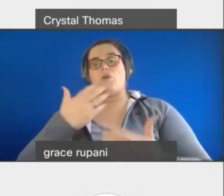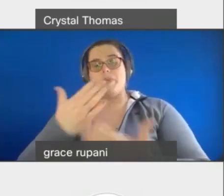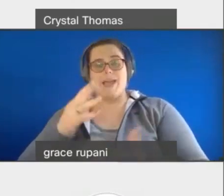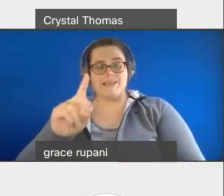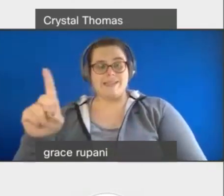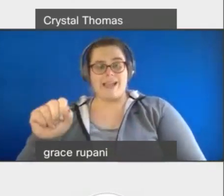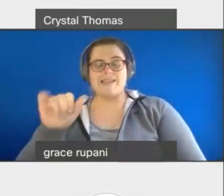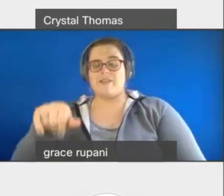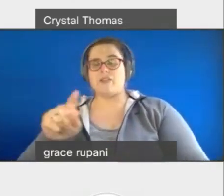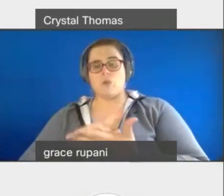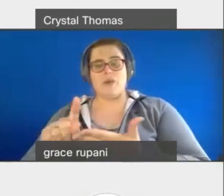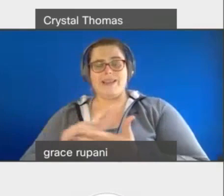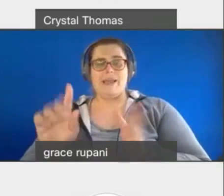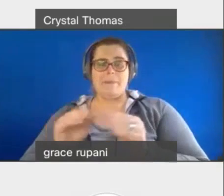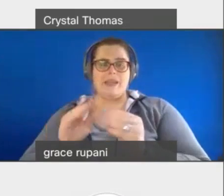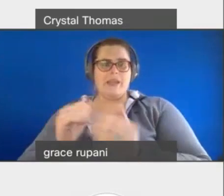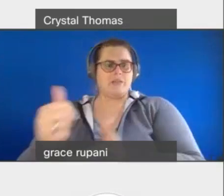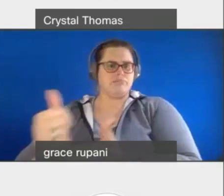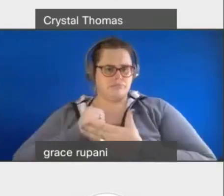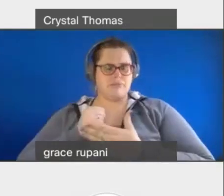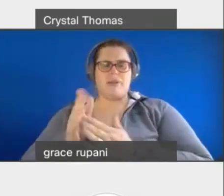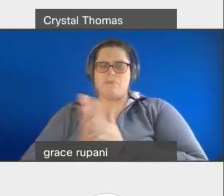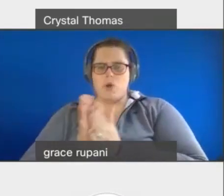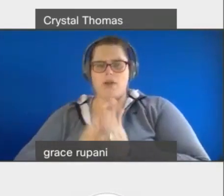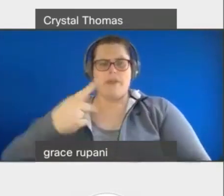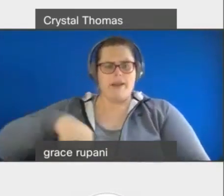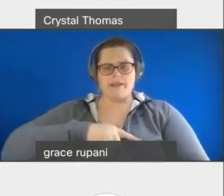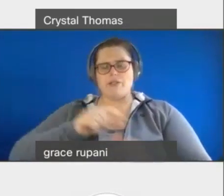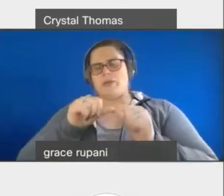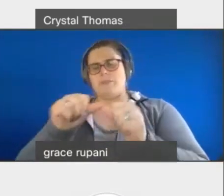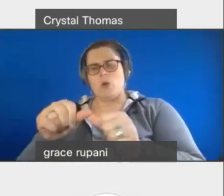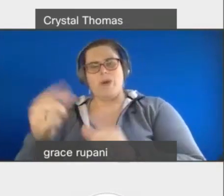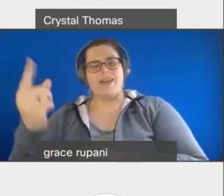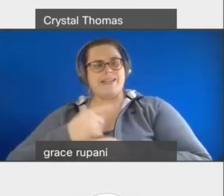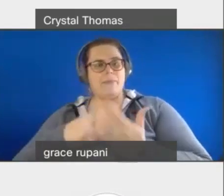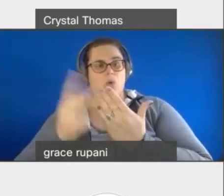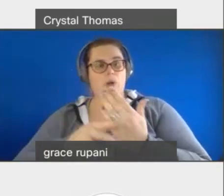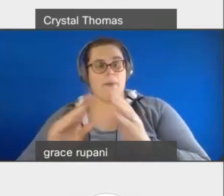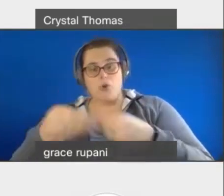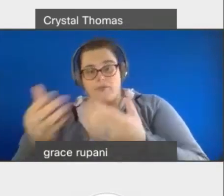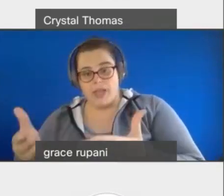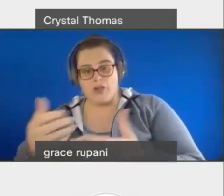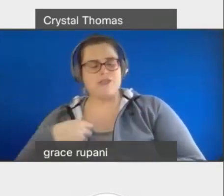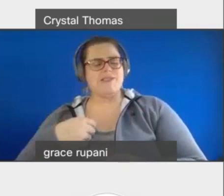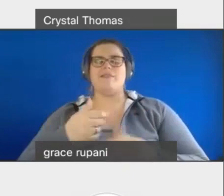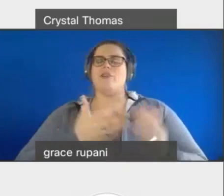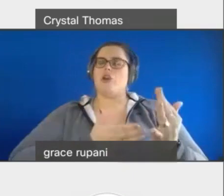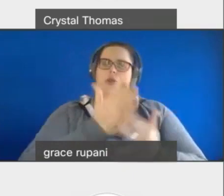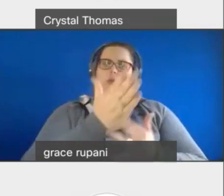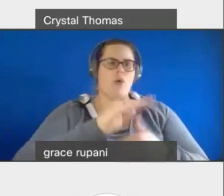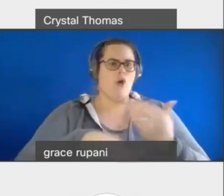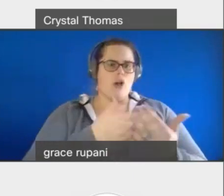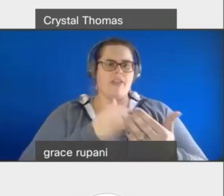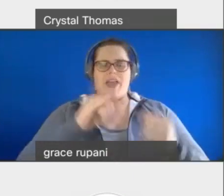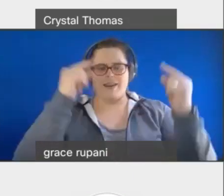really sustained us, motivated us to keep going as day program providers in the midst of all of this. I am very excited to say that